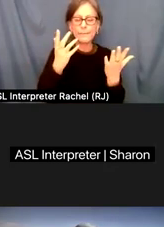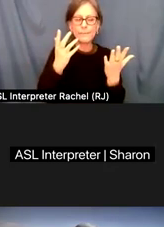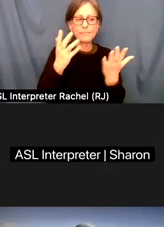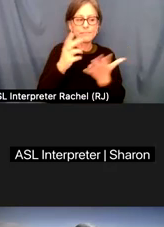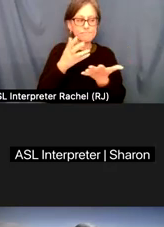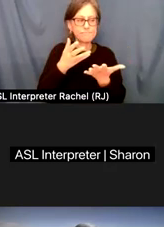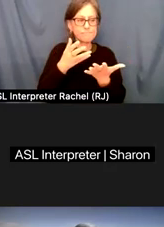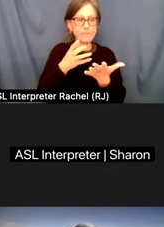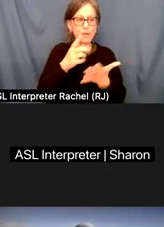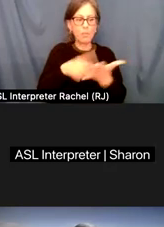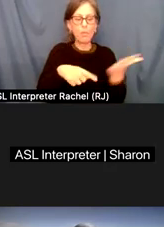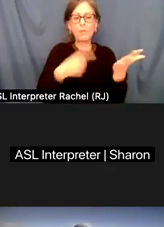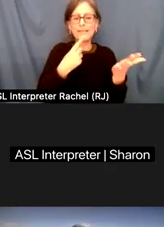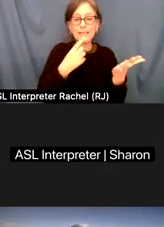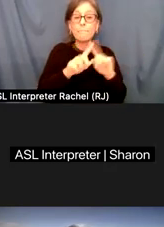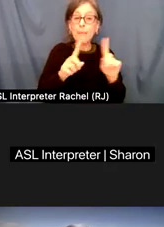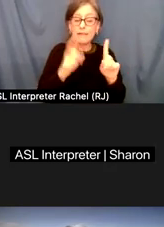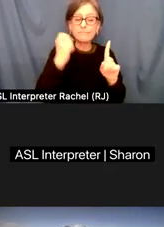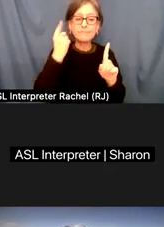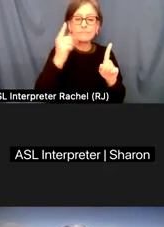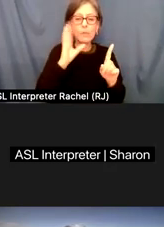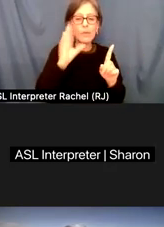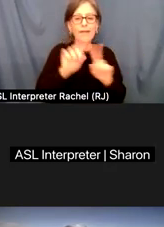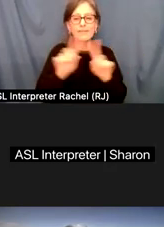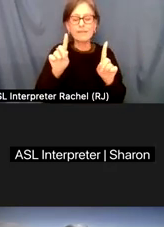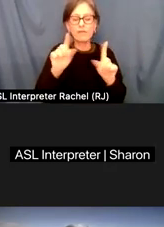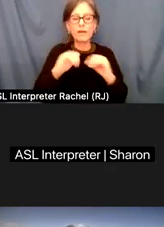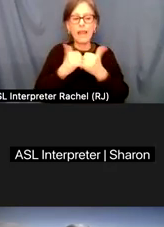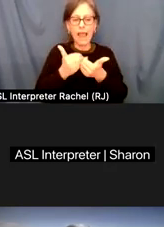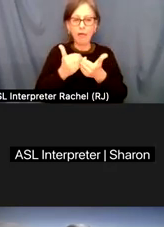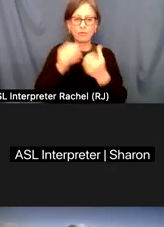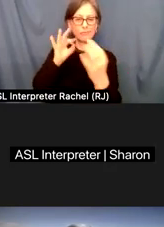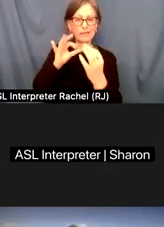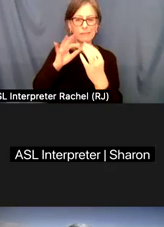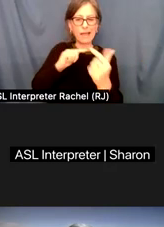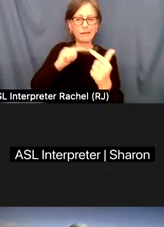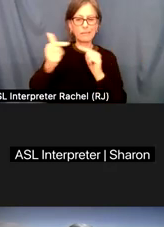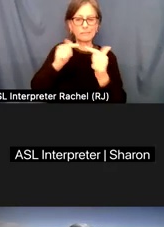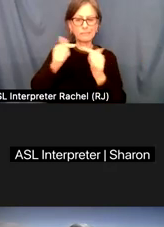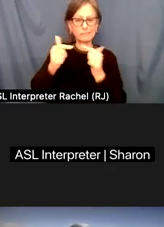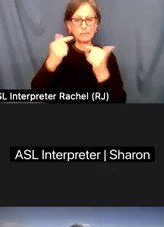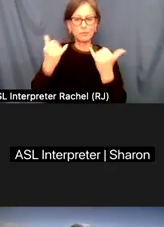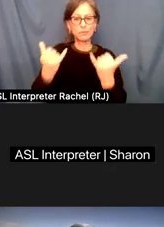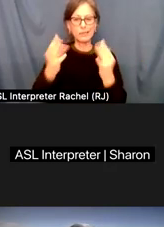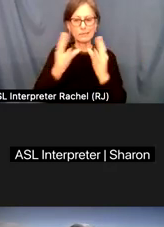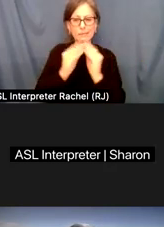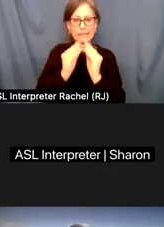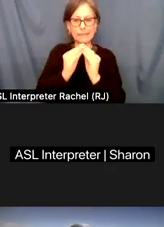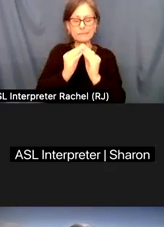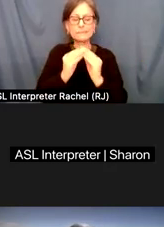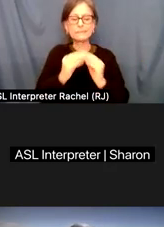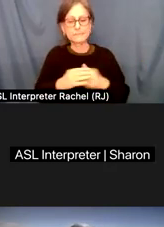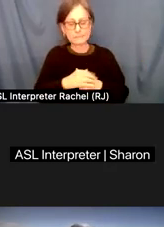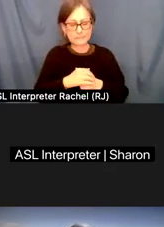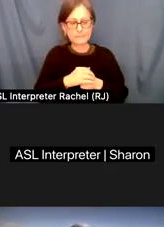that's said. However, there's going to be a number of ways to provide feedback during today's meeting.